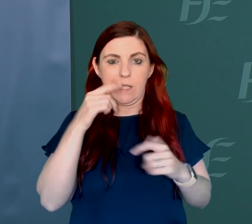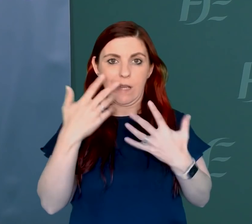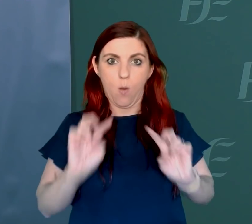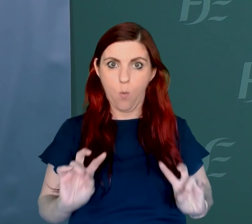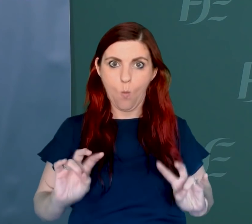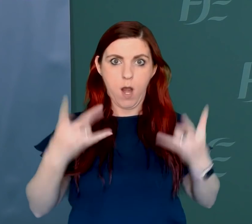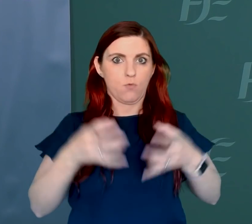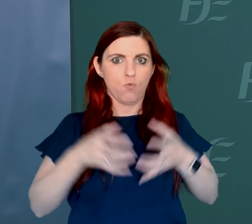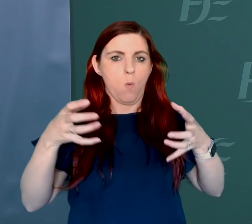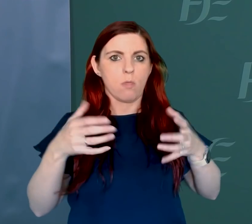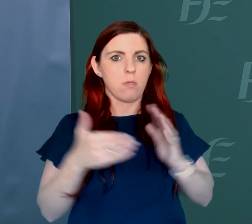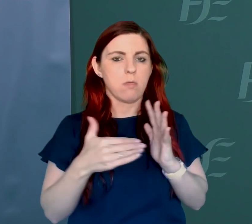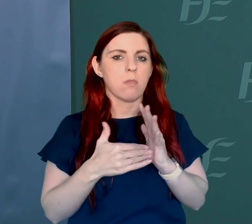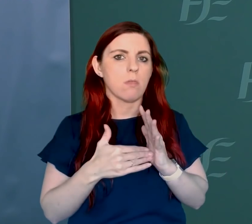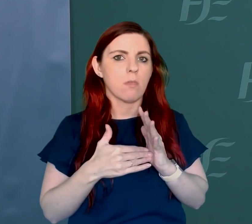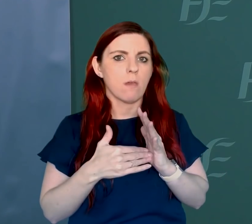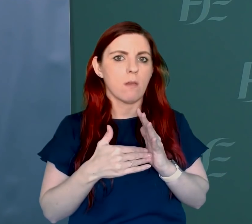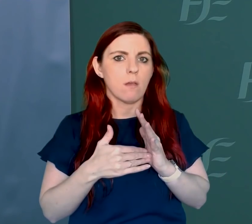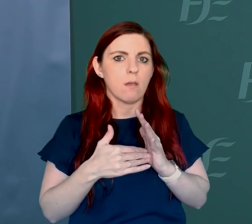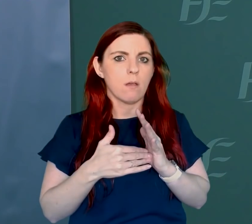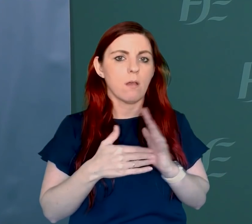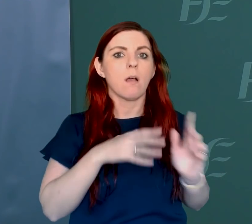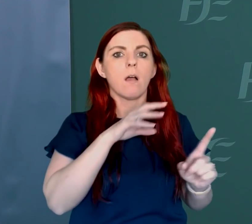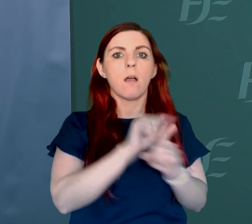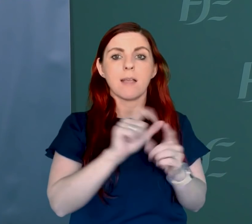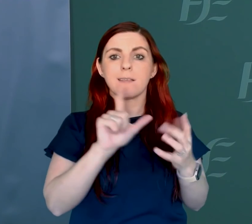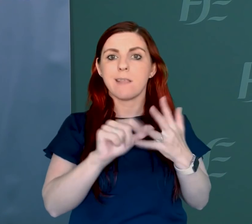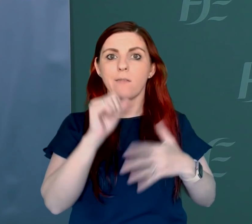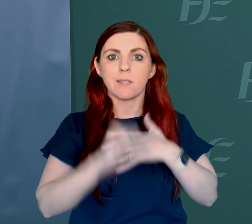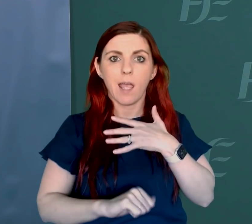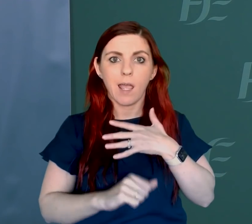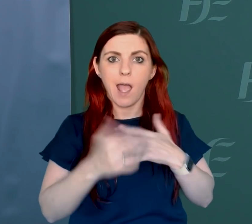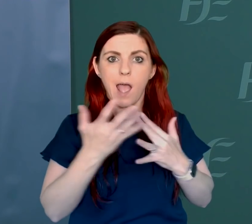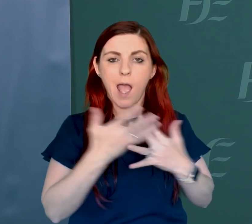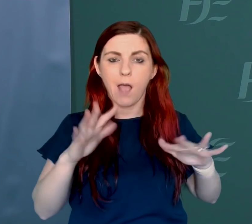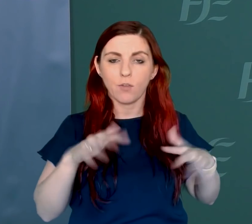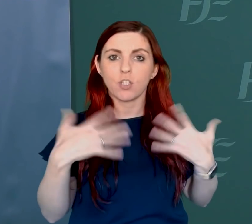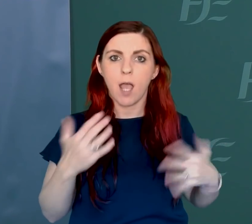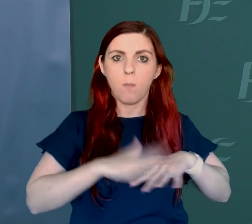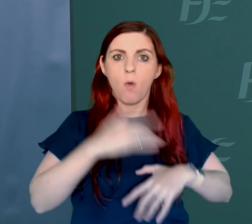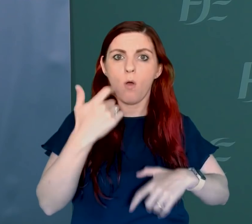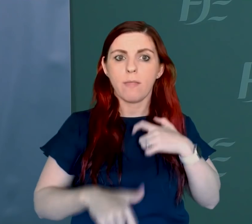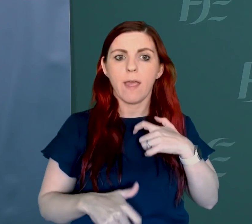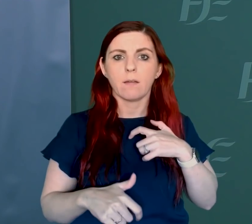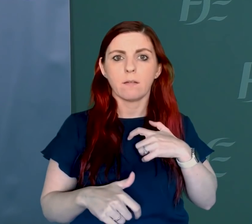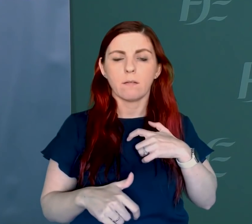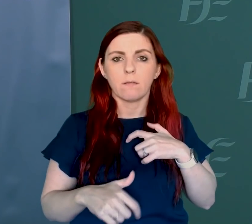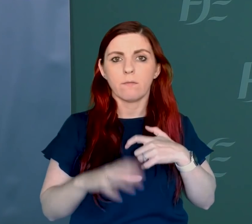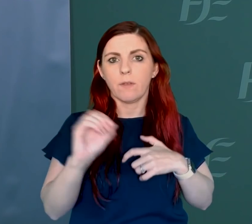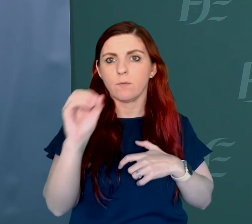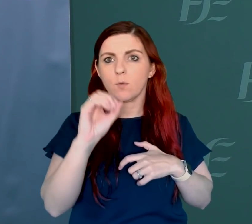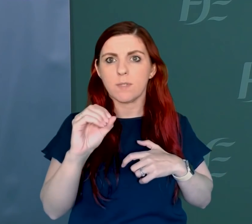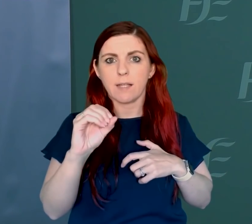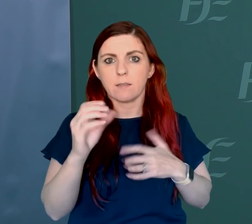growth. Incidence is rising, including the 7-day incidence rate now greater than 50% of